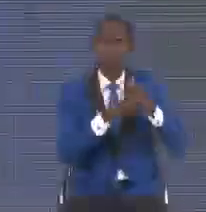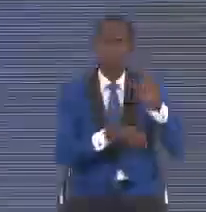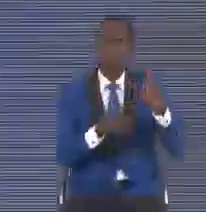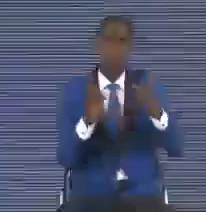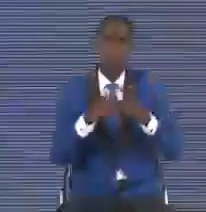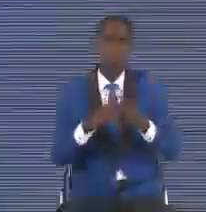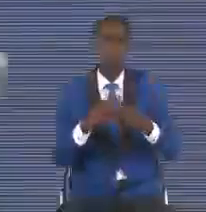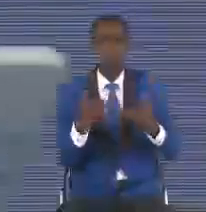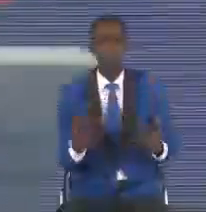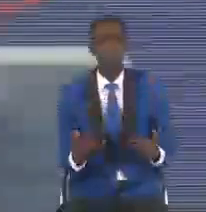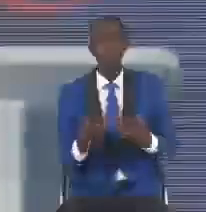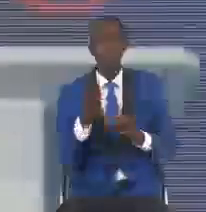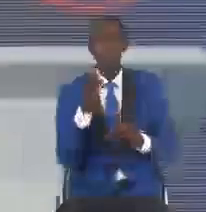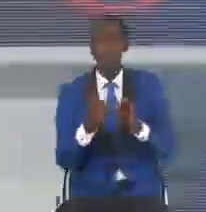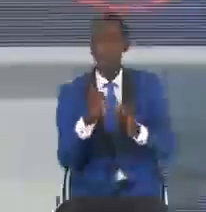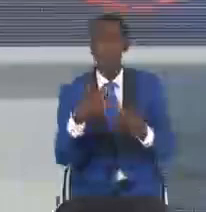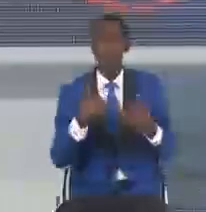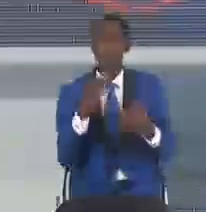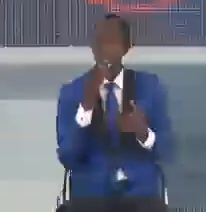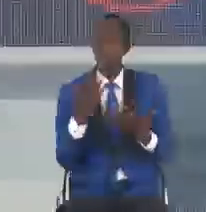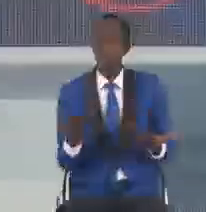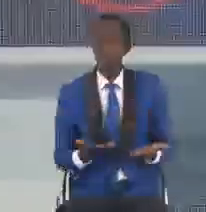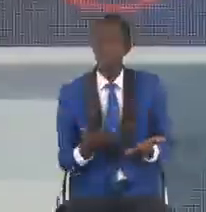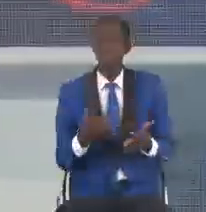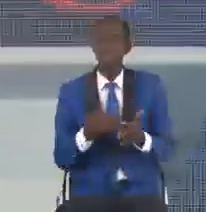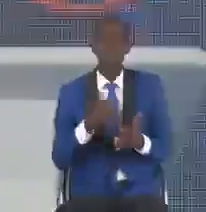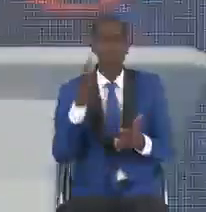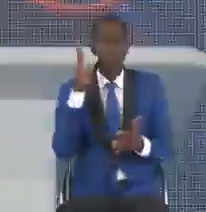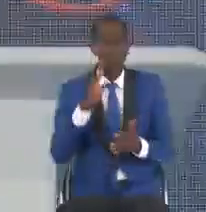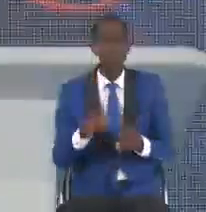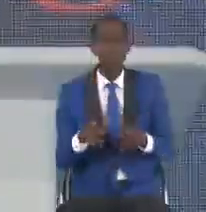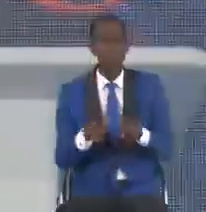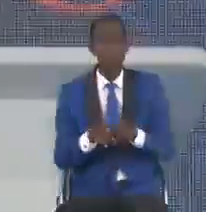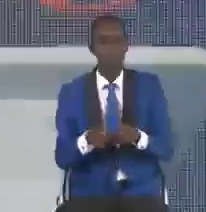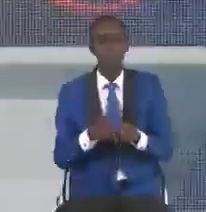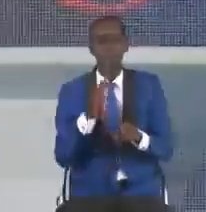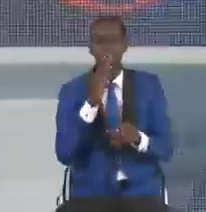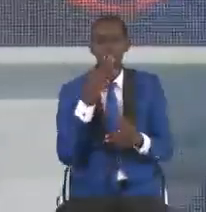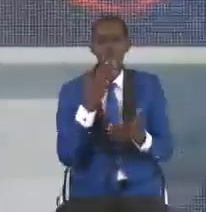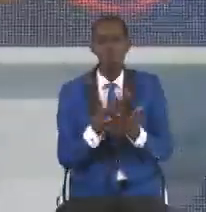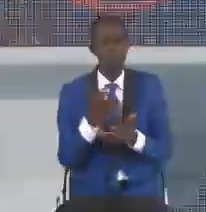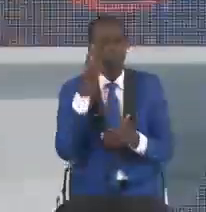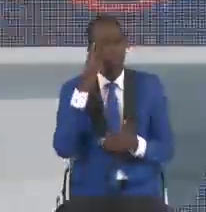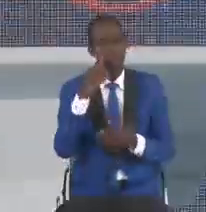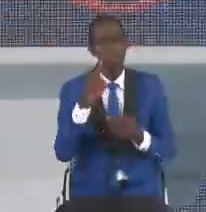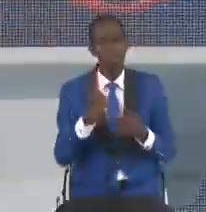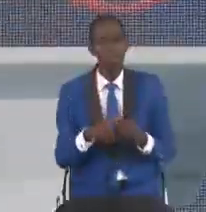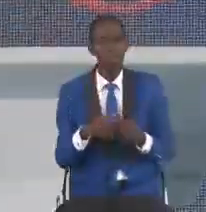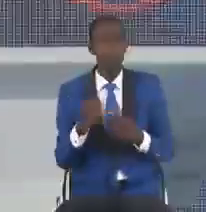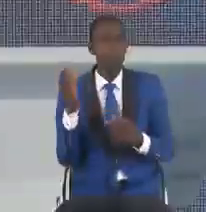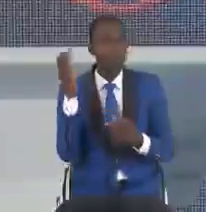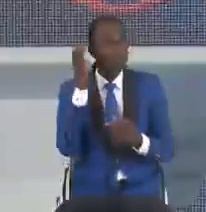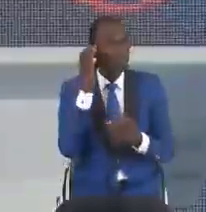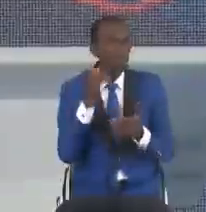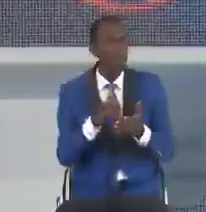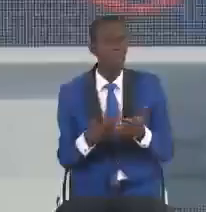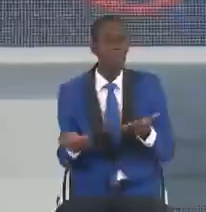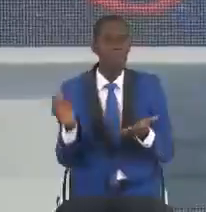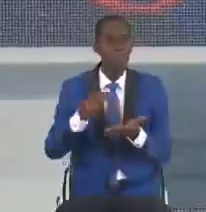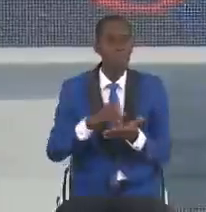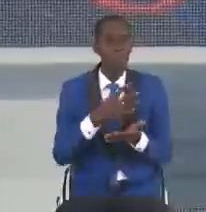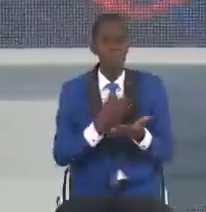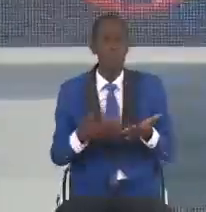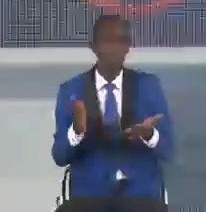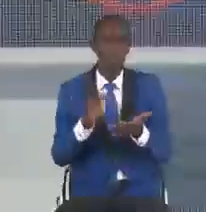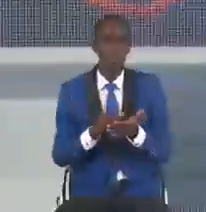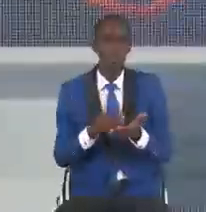if you have been here, it will be good for you to listen over and over and over again, so